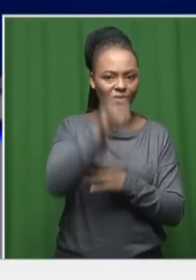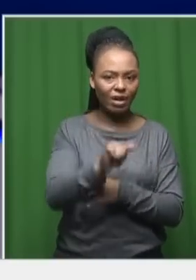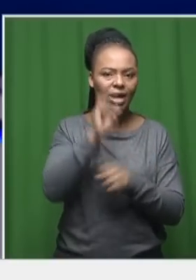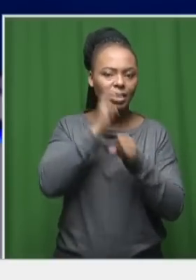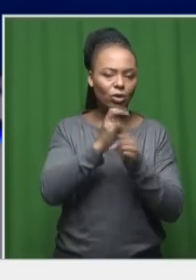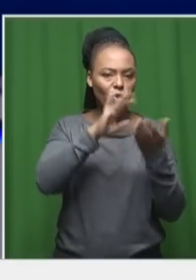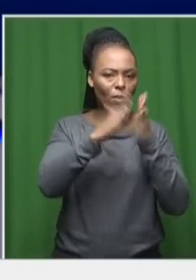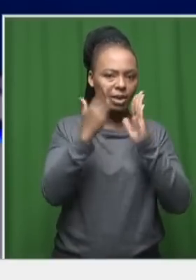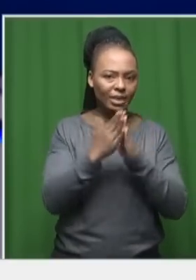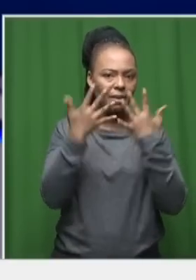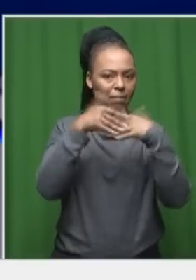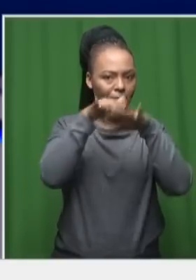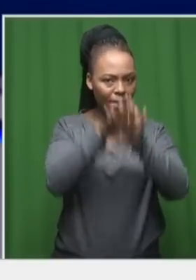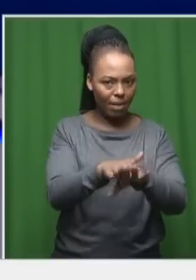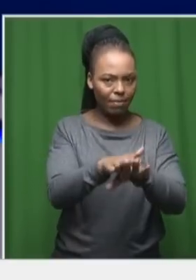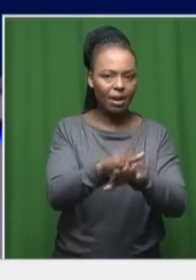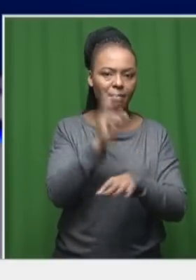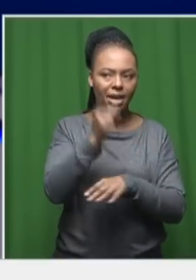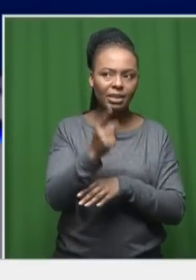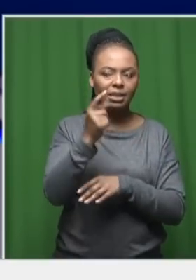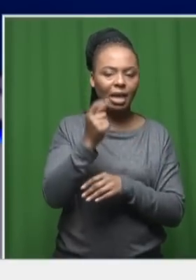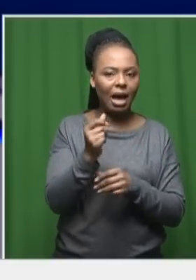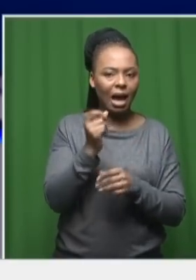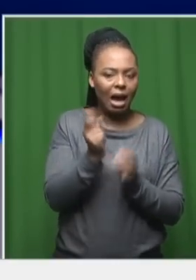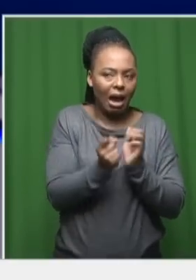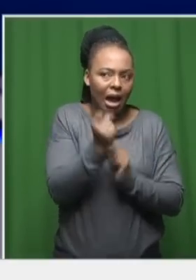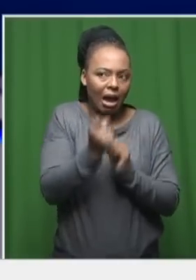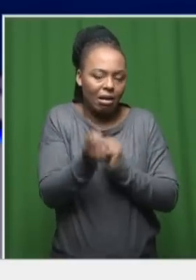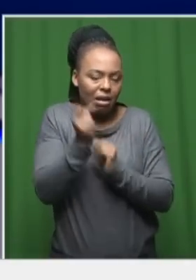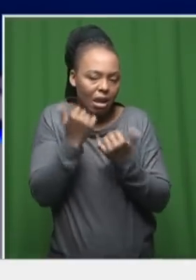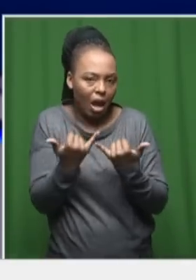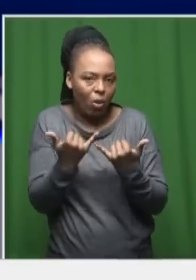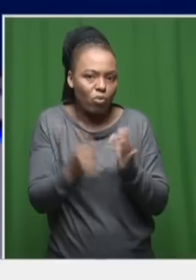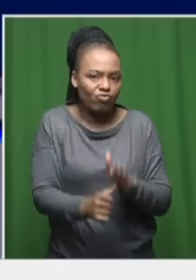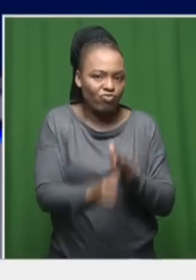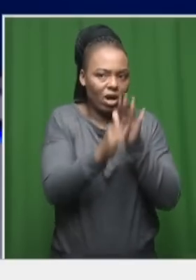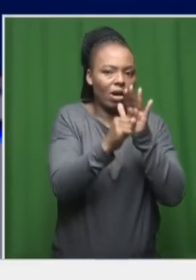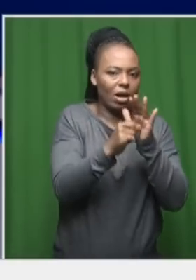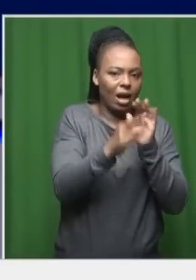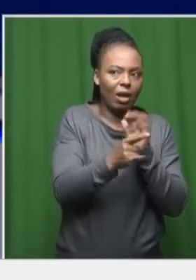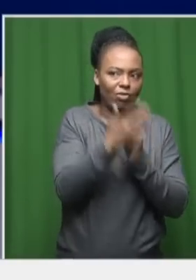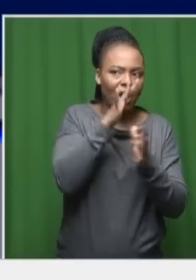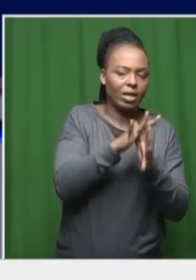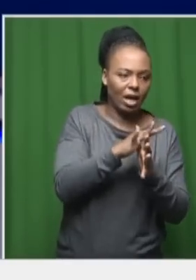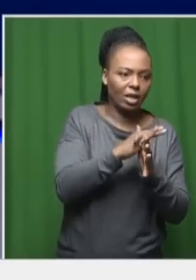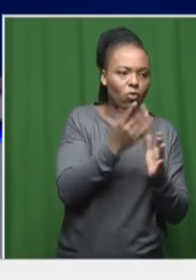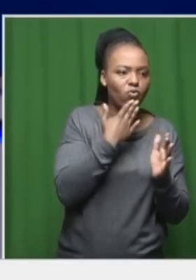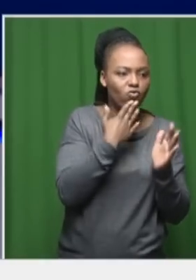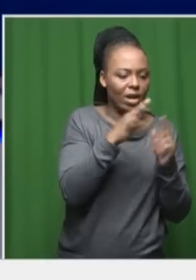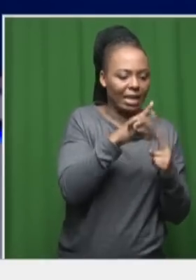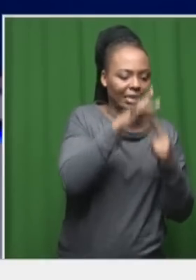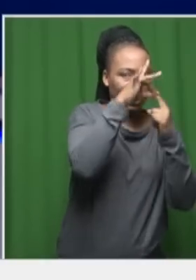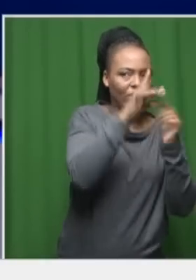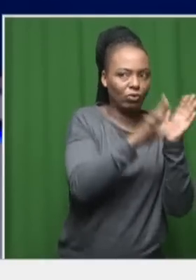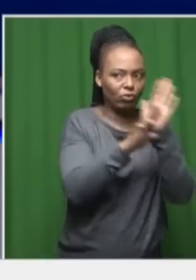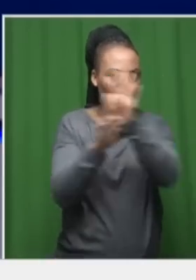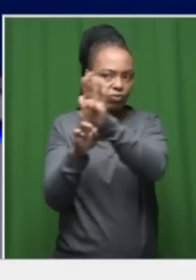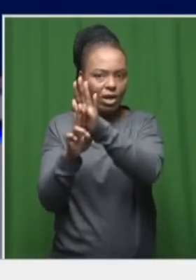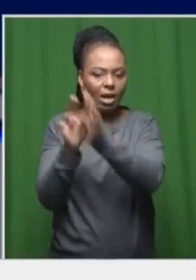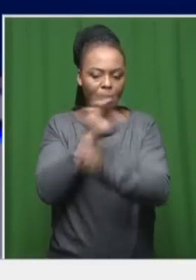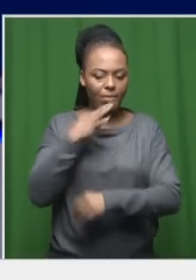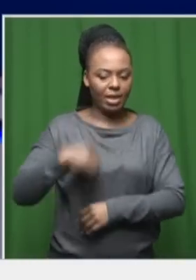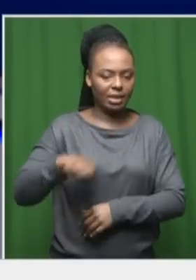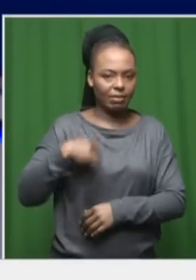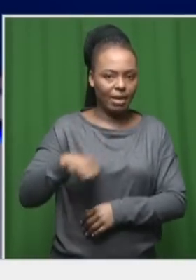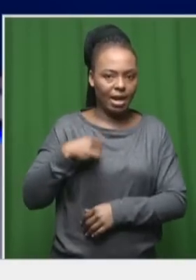actually start saying, hey, it really matters who I'm sending to my municipality's council, we're going to be stuck in this thing where they'll come to us every 4 or 5 years and